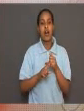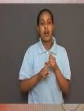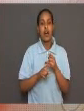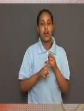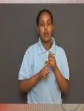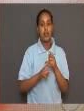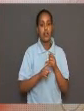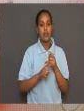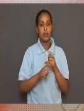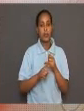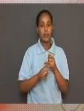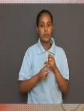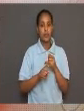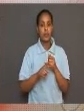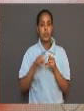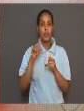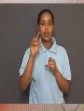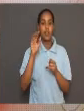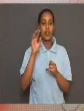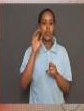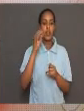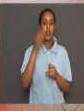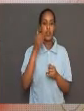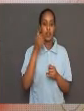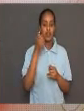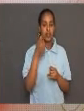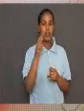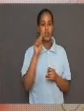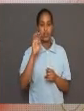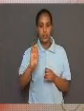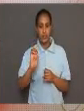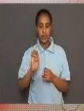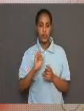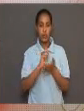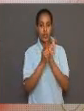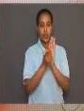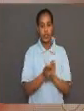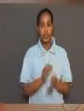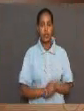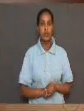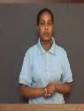acid, by ATE. Let us look at an example.